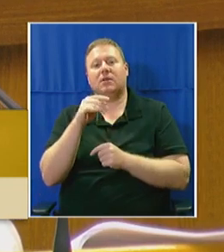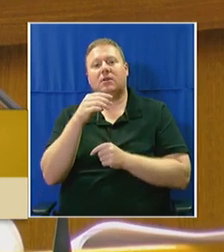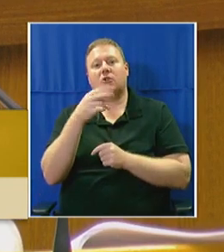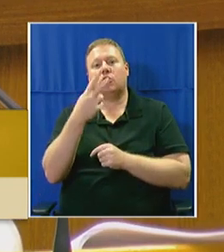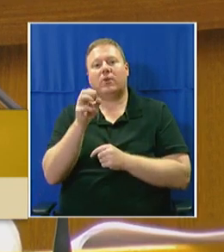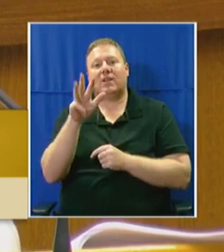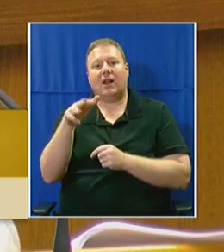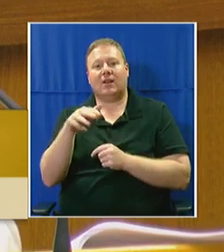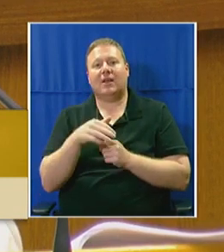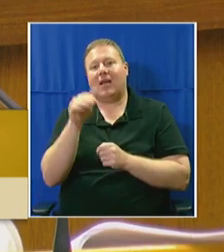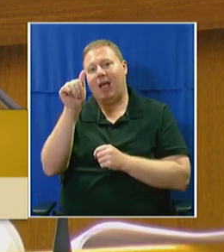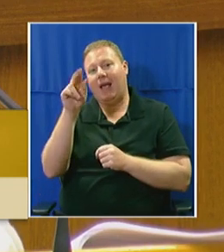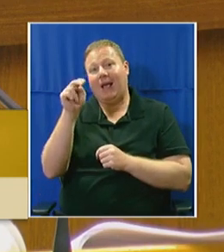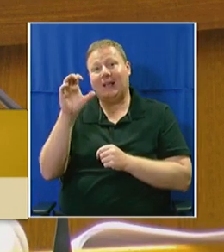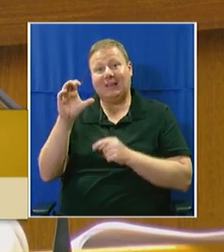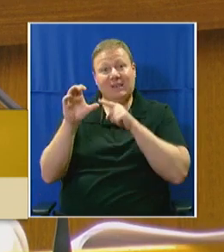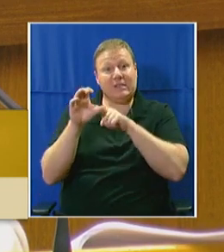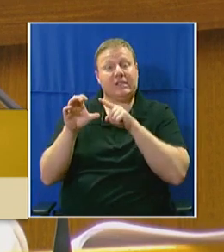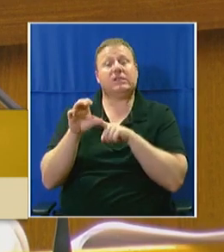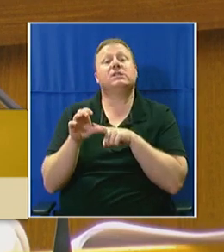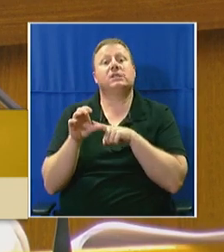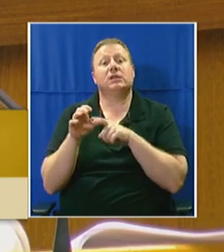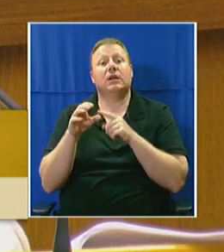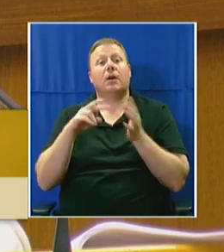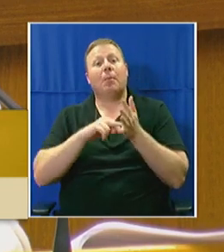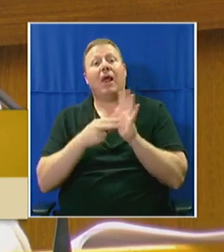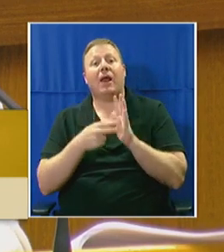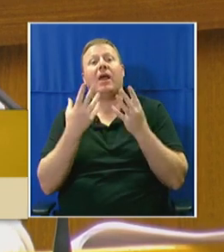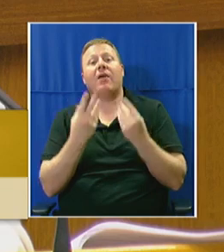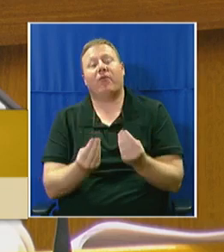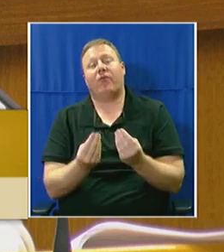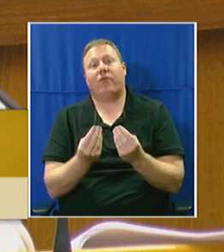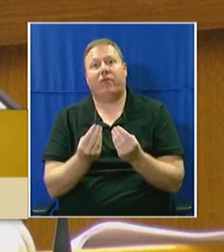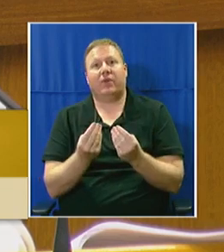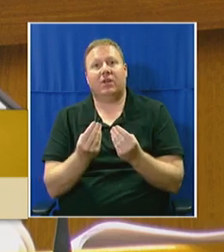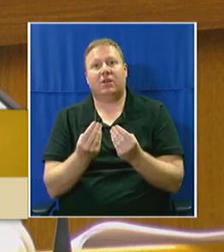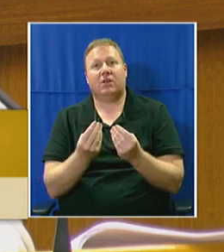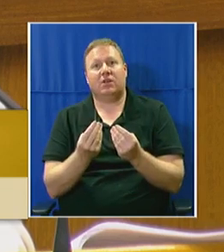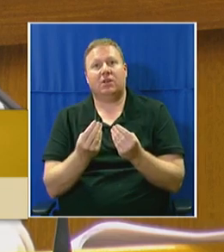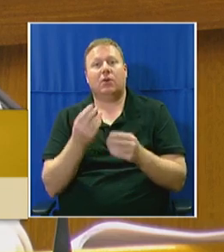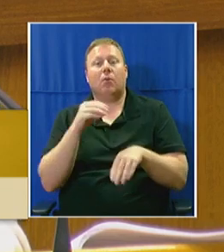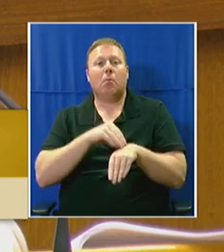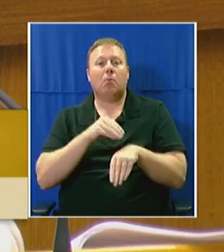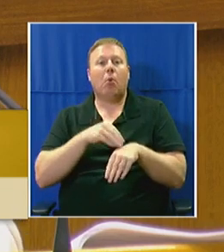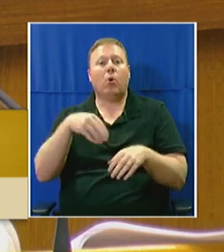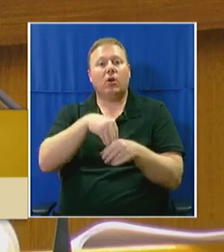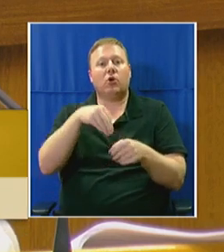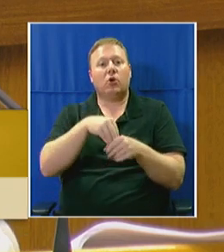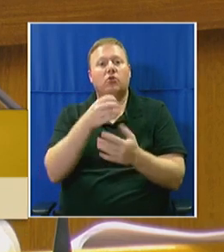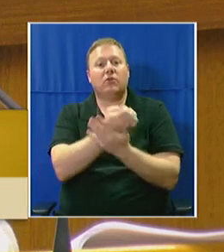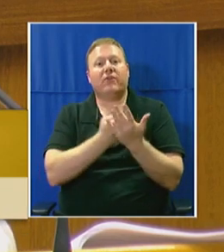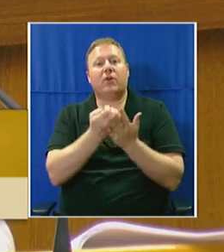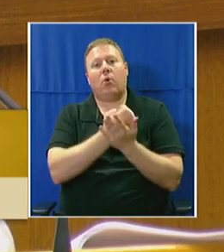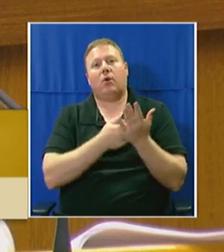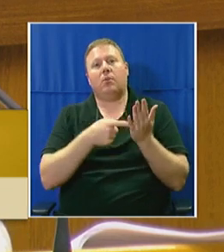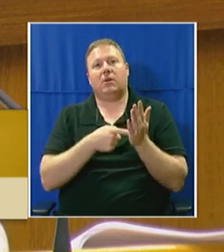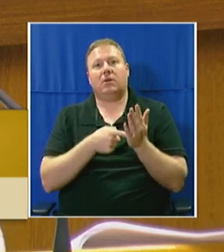Congress is forging ahead with plans to bring about a more inclusive economy which will